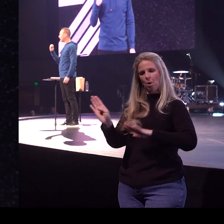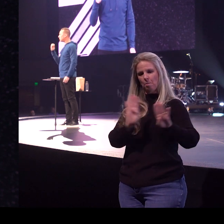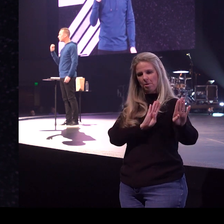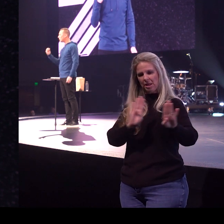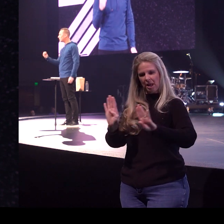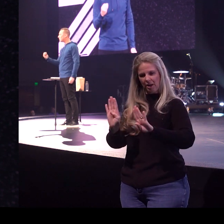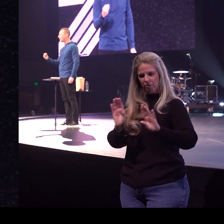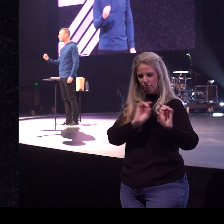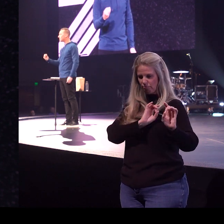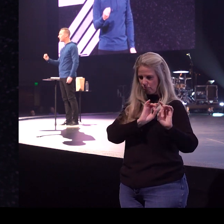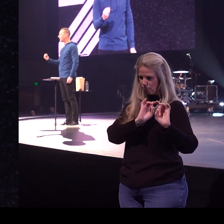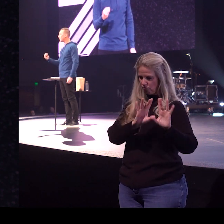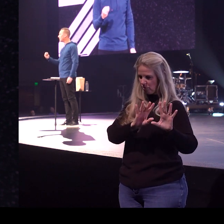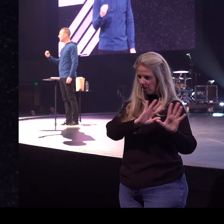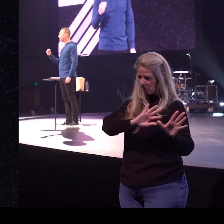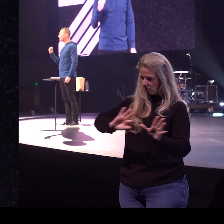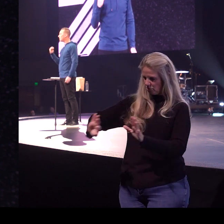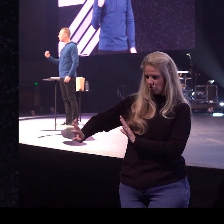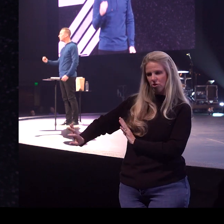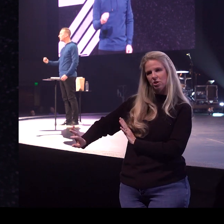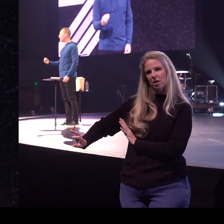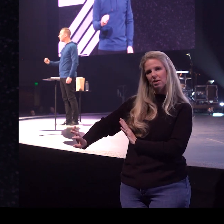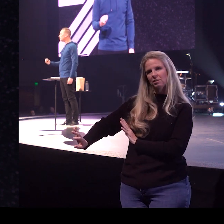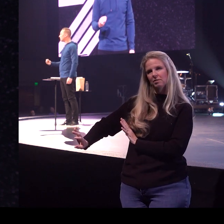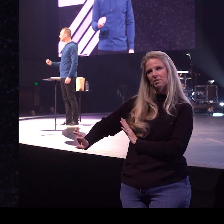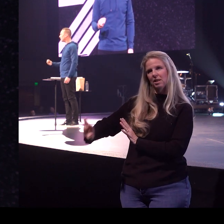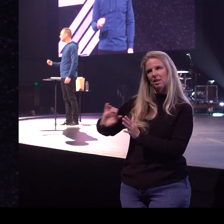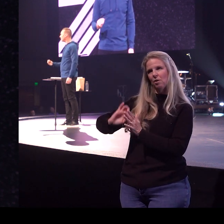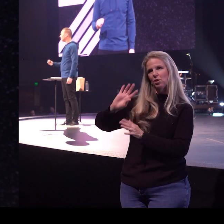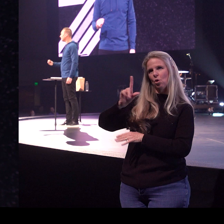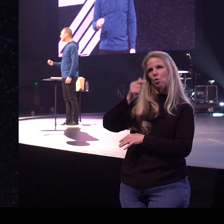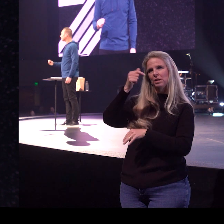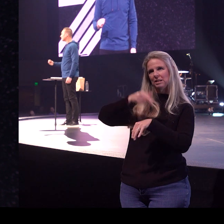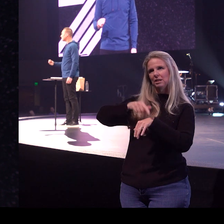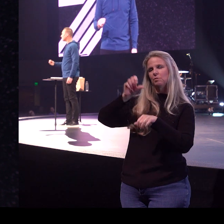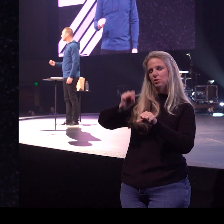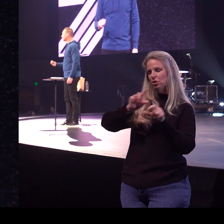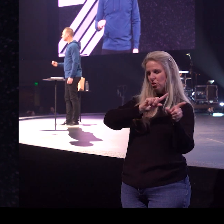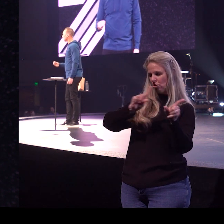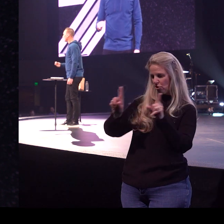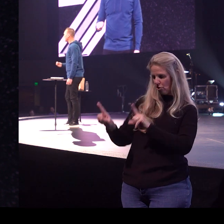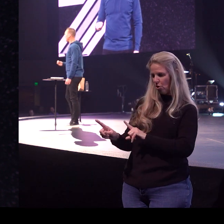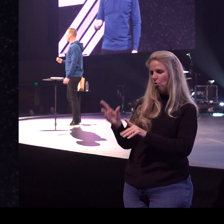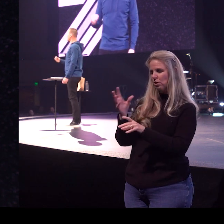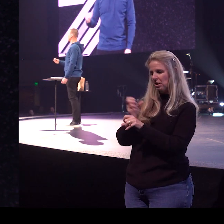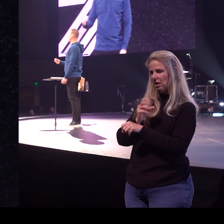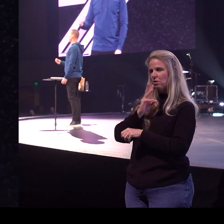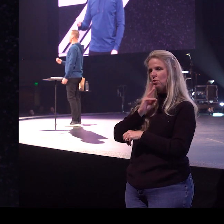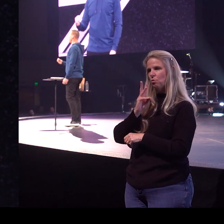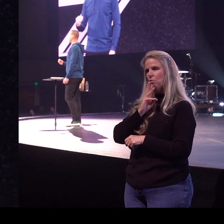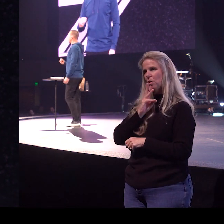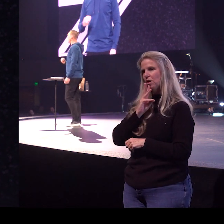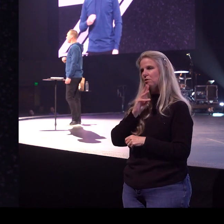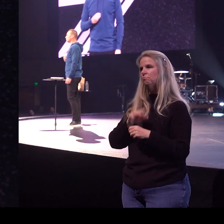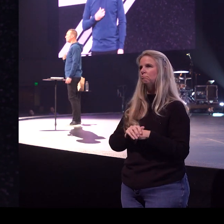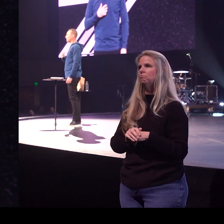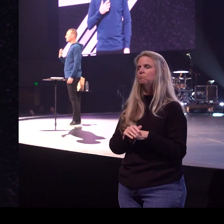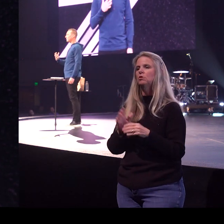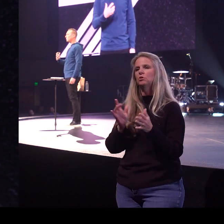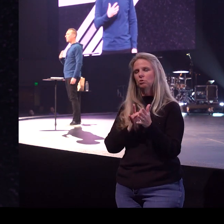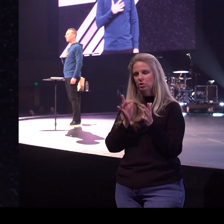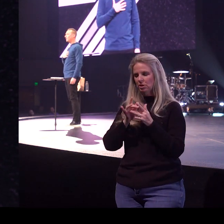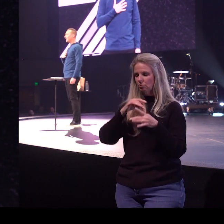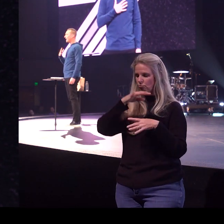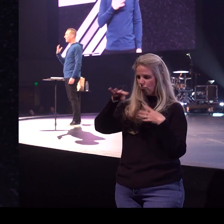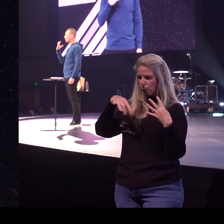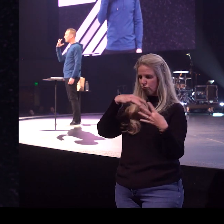rejected and shunned by that society, it's the only time she could come. And she interacts with Jesus, and Jesus tells her about this